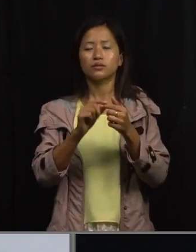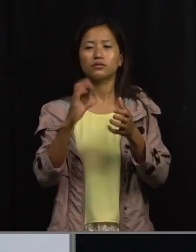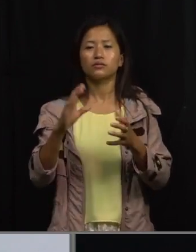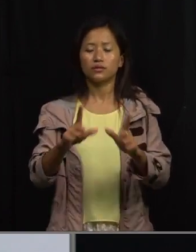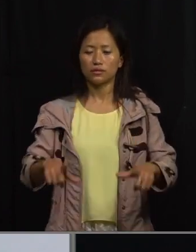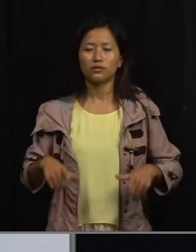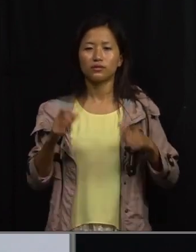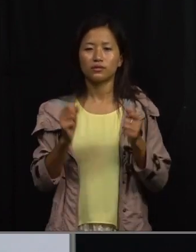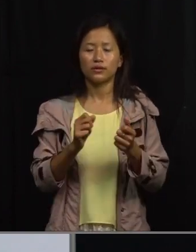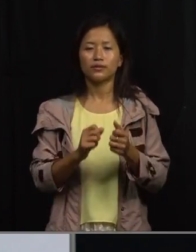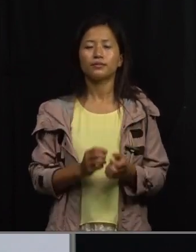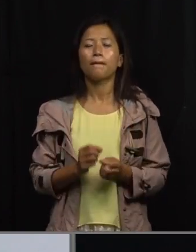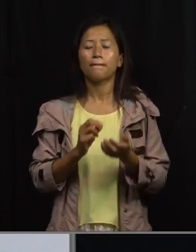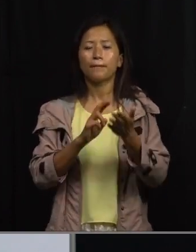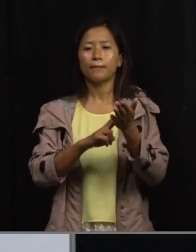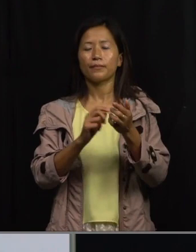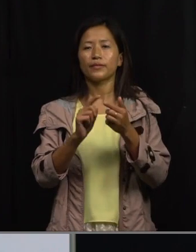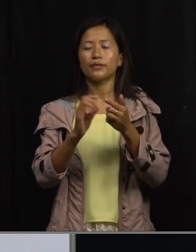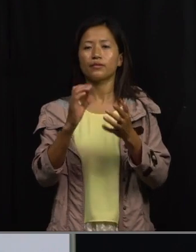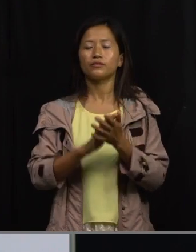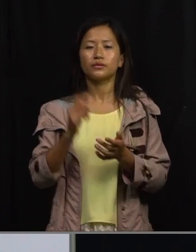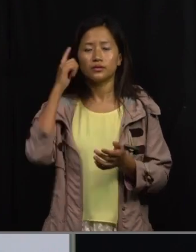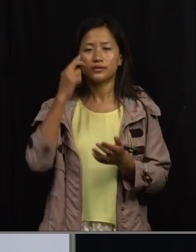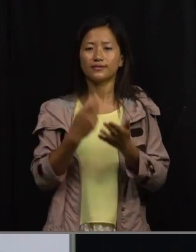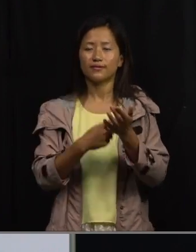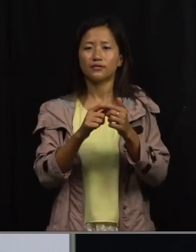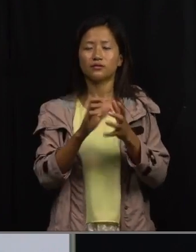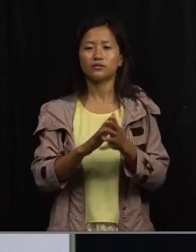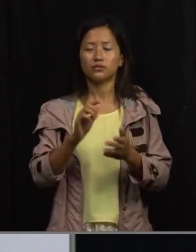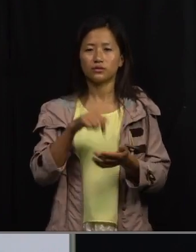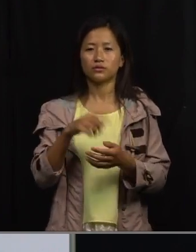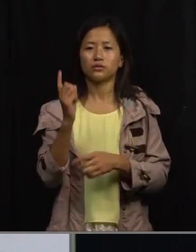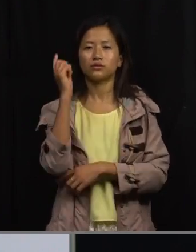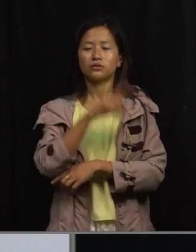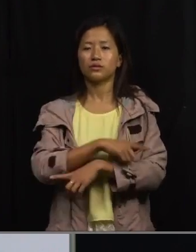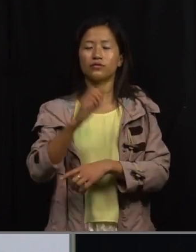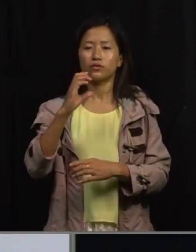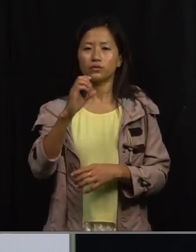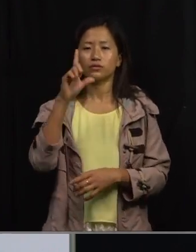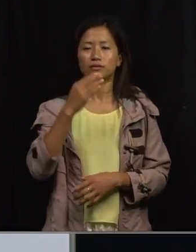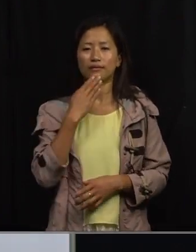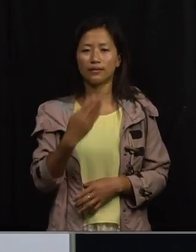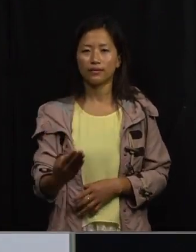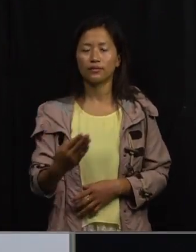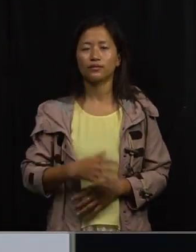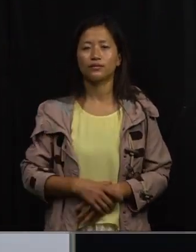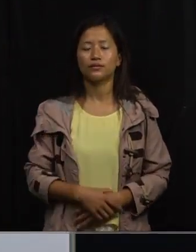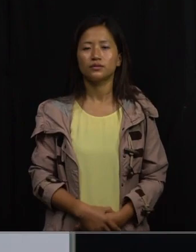and the life of Neolithic man and their religious belief. So that's all for today's class. Thank you.